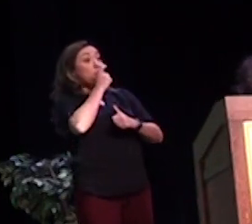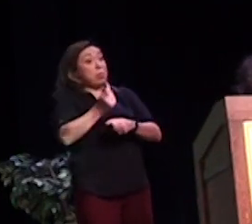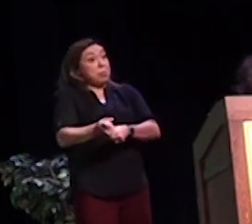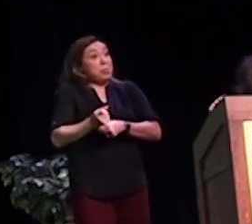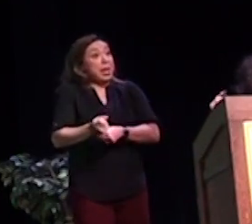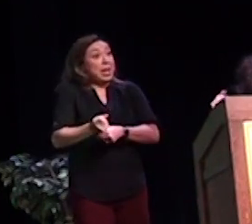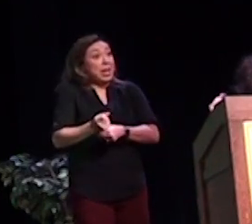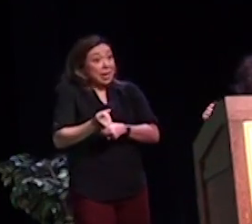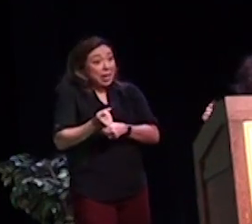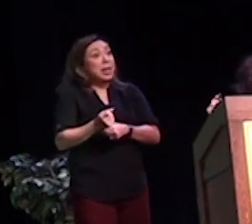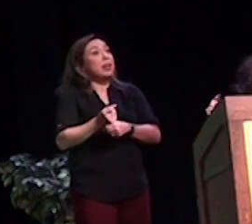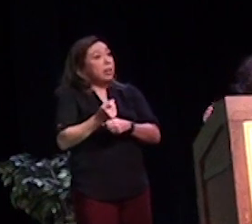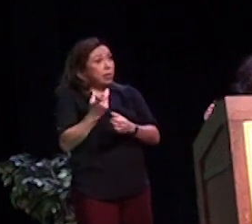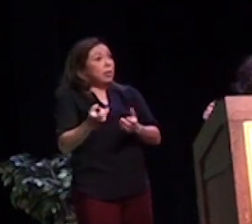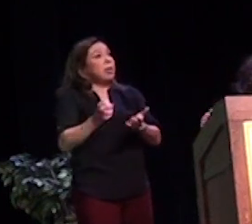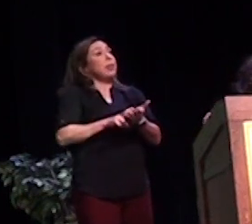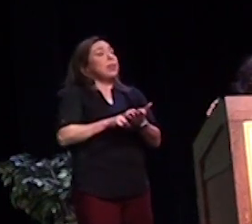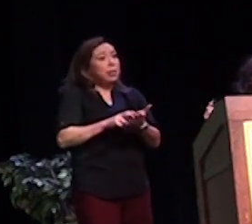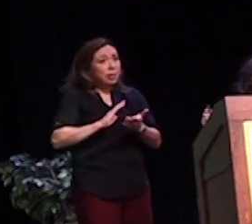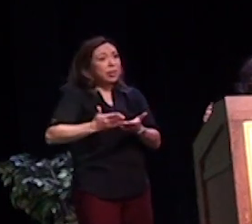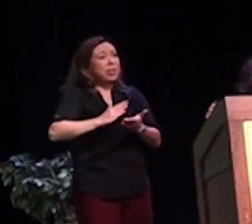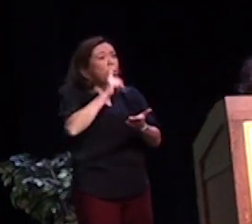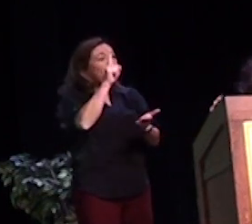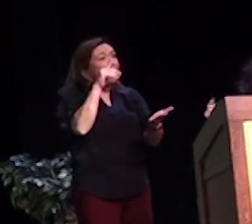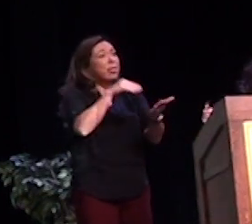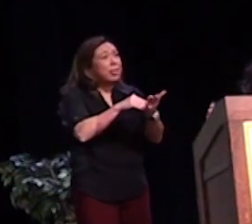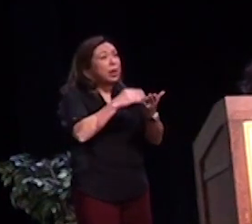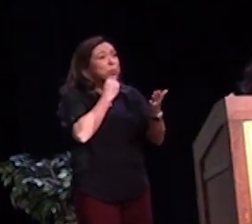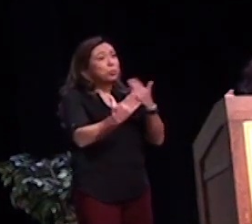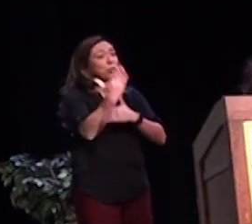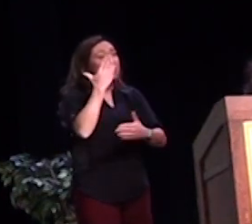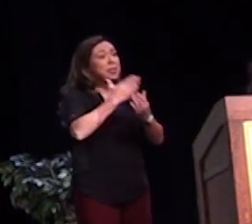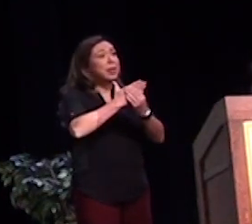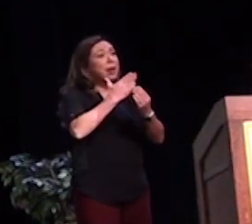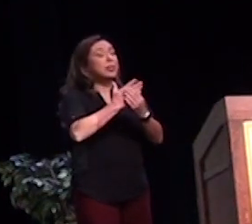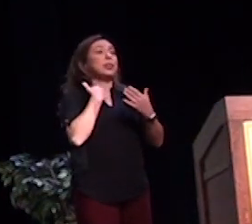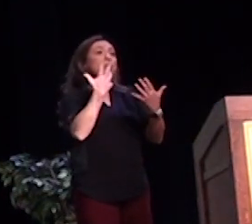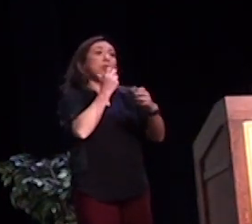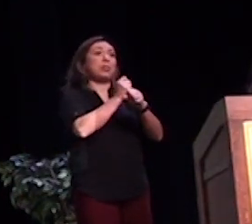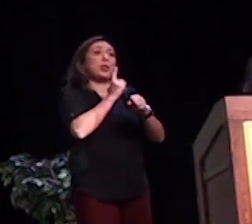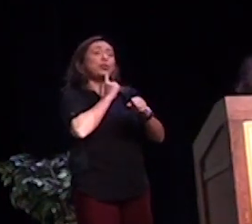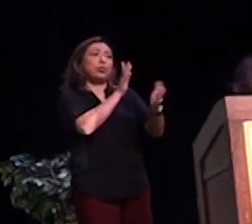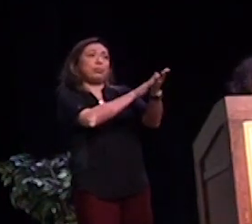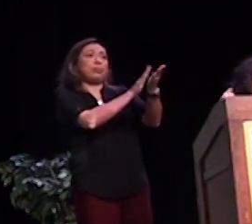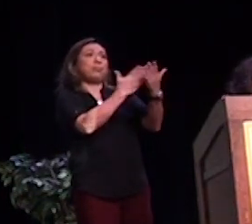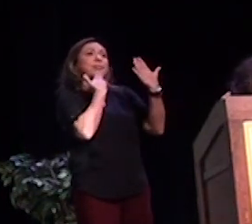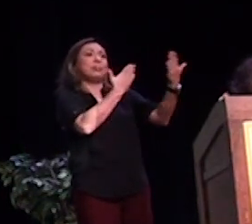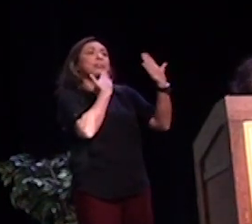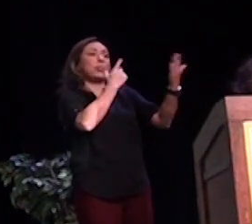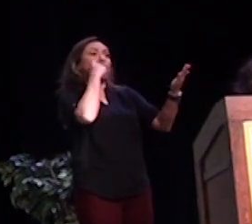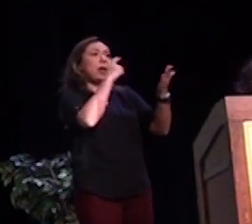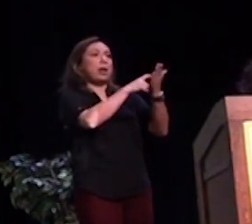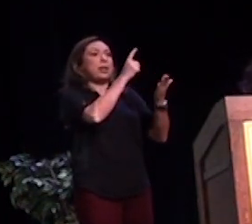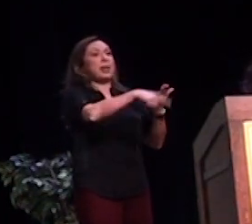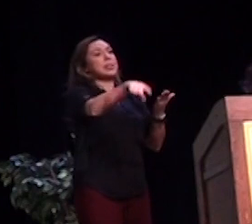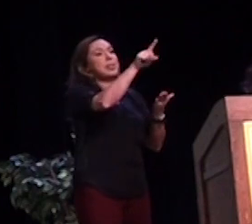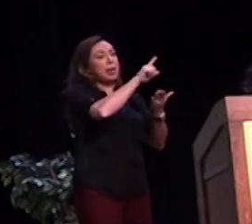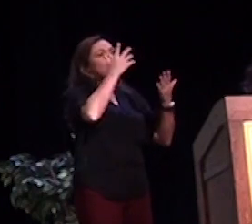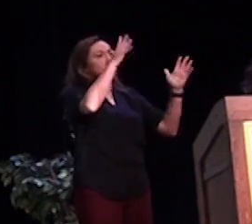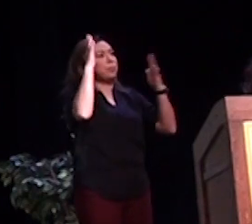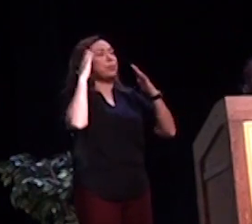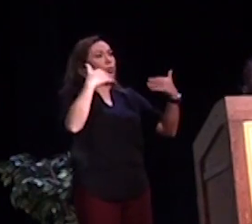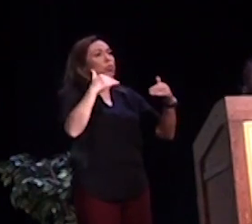here at 8:30. They made 1,000 breakfast tacos, not 7,000. I want to make sure we recognize that and think about what that